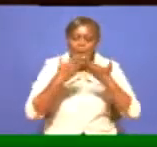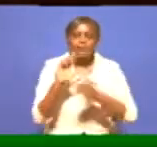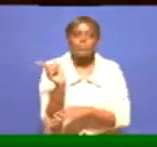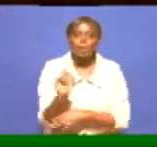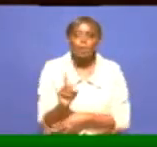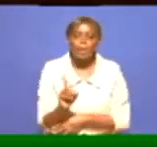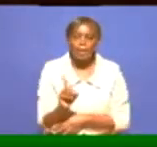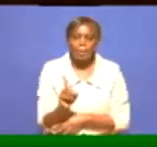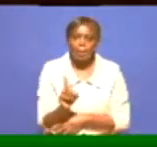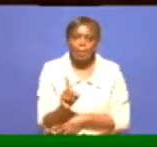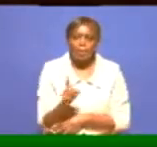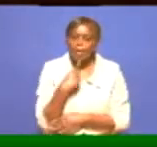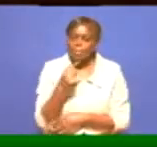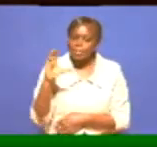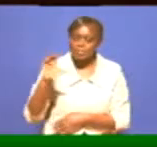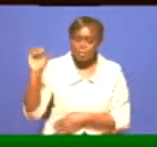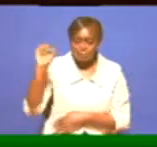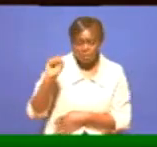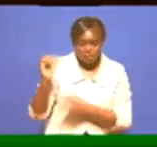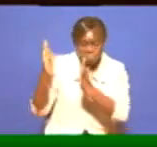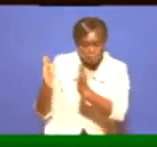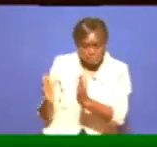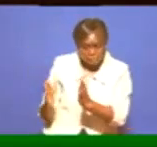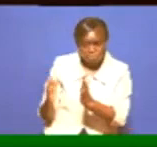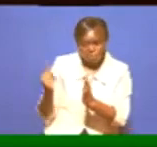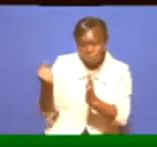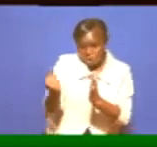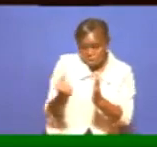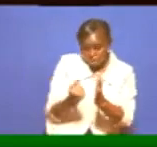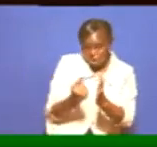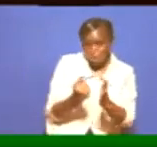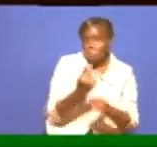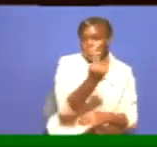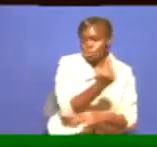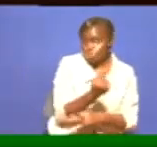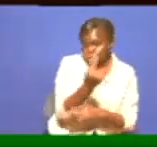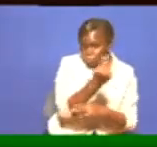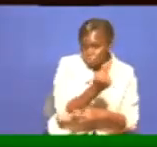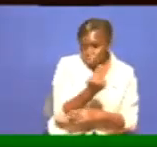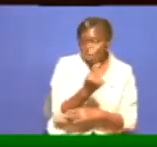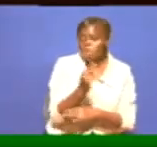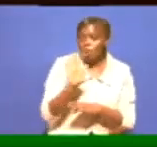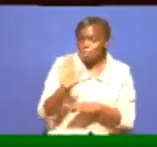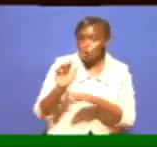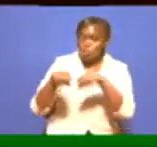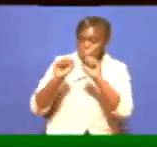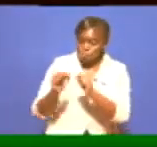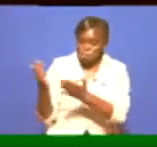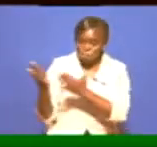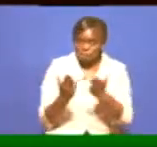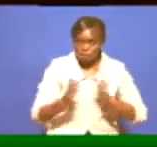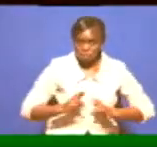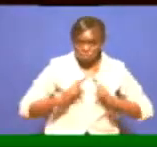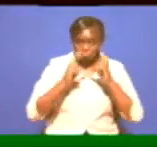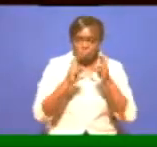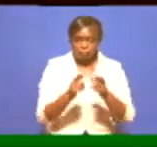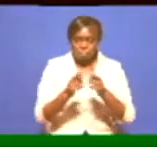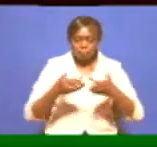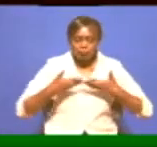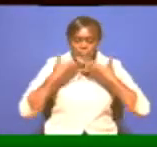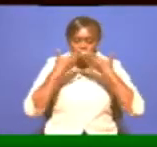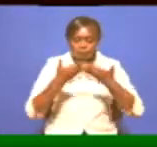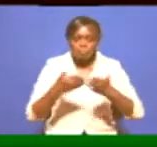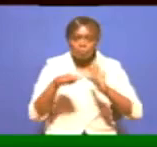said the CS is going to be before you on Tuesday. Yes. Are you able, therefore, to table the report, to respond to that